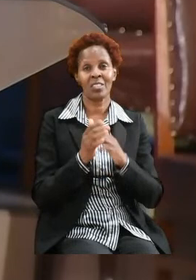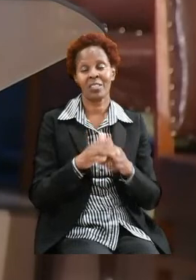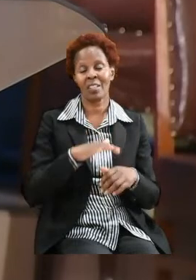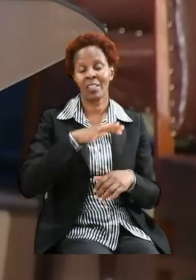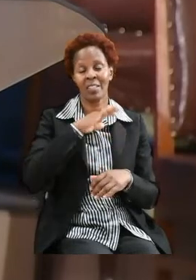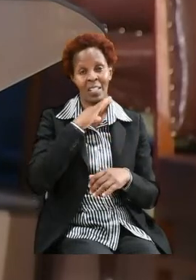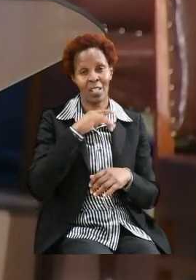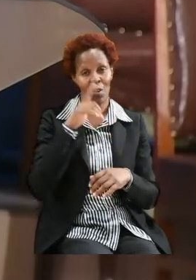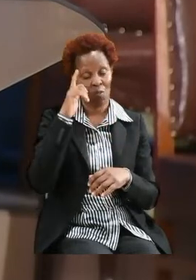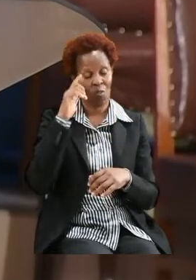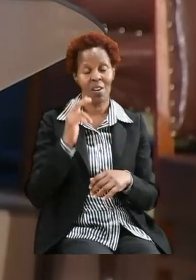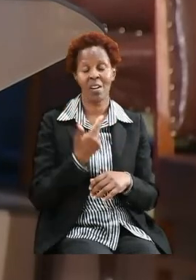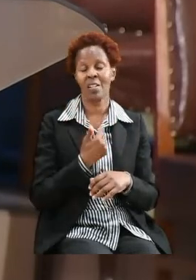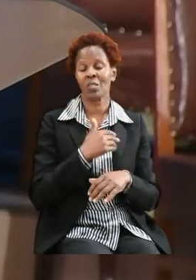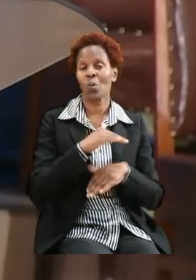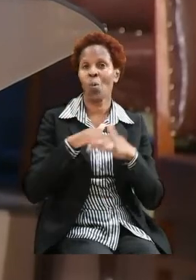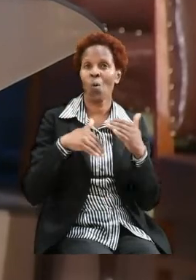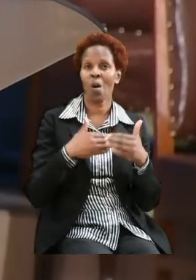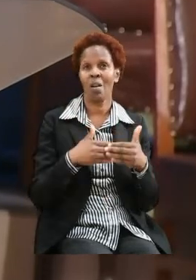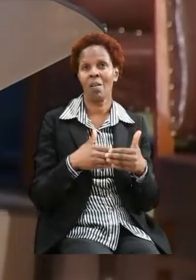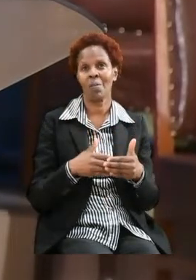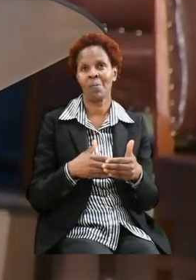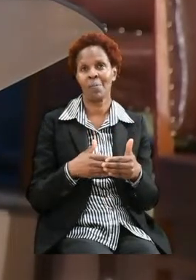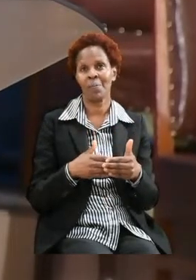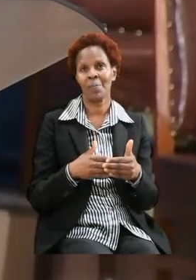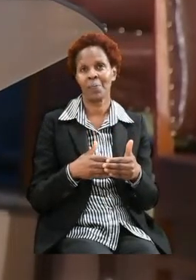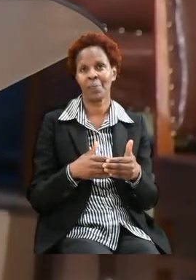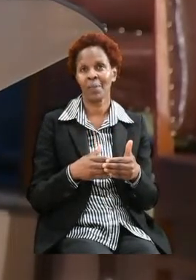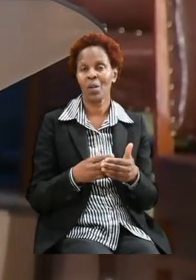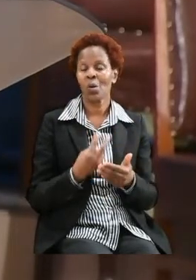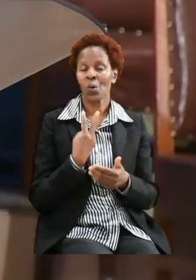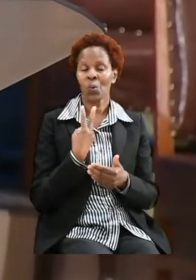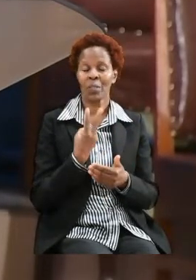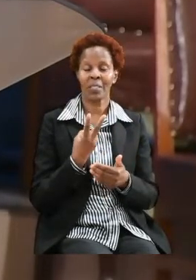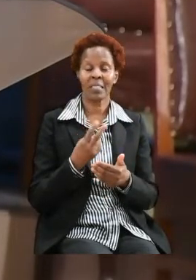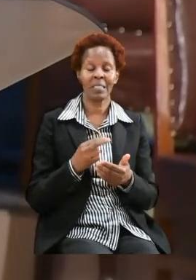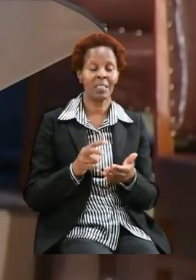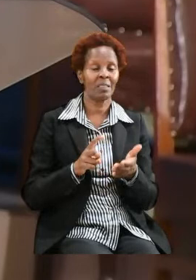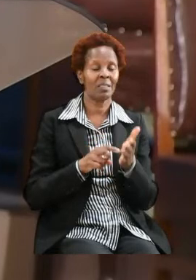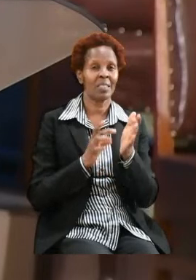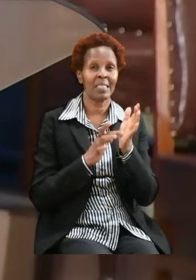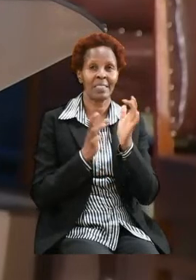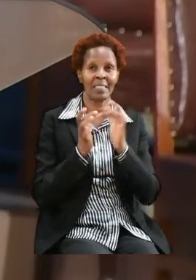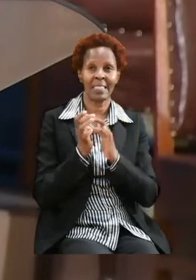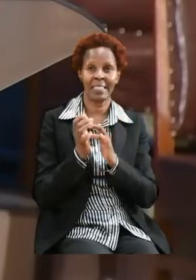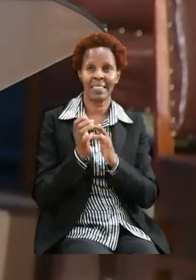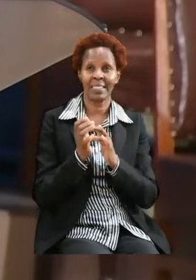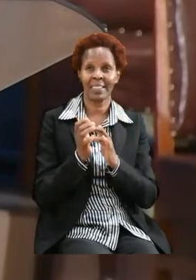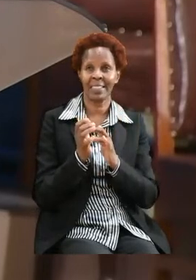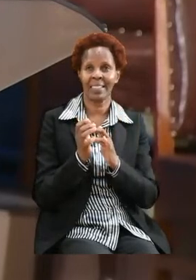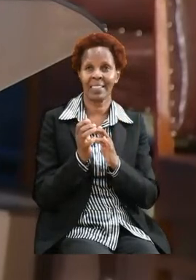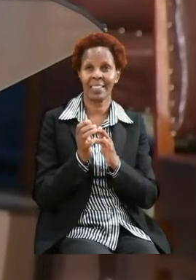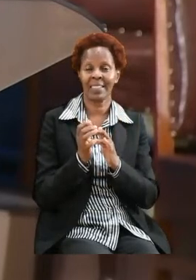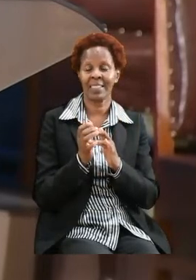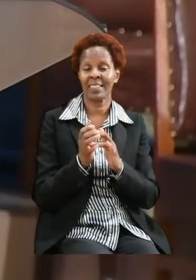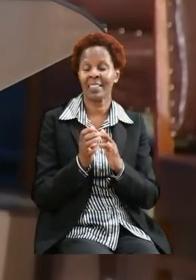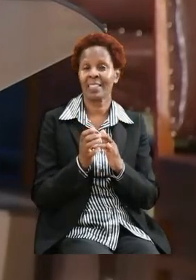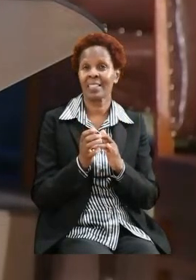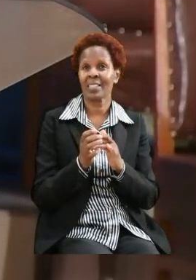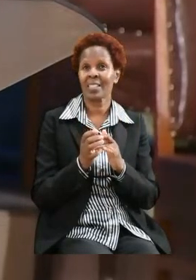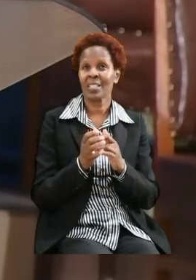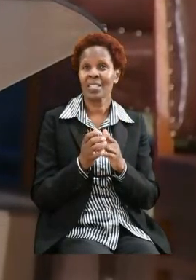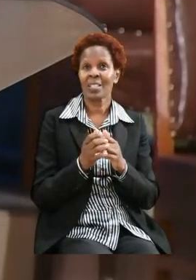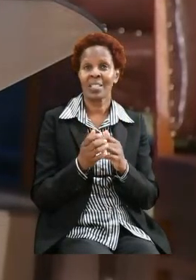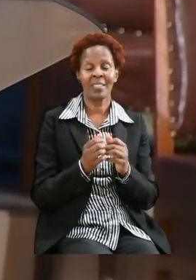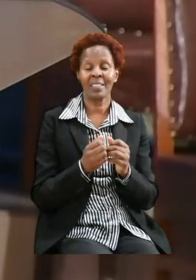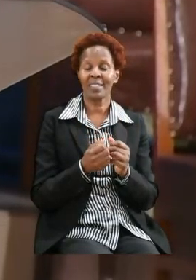all humanity. Here we see Jesus doesn't care, or he doesn't